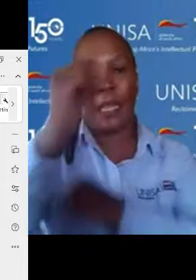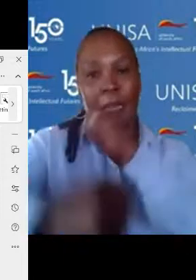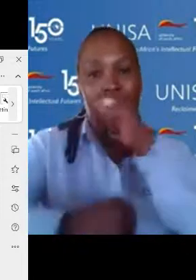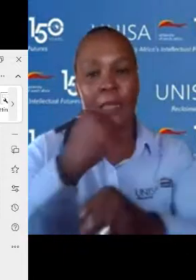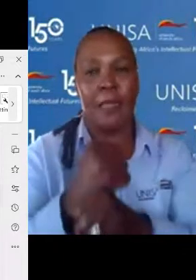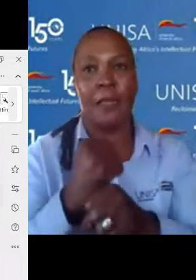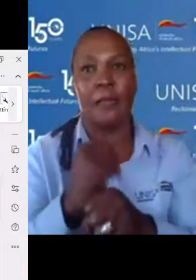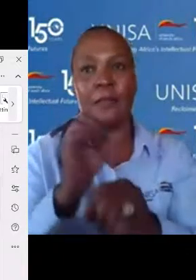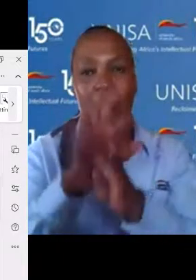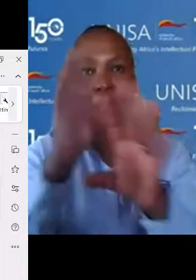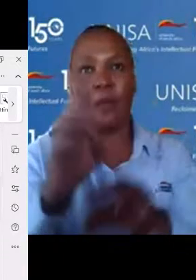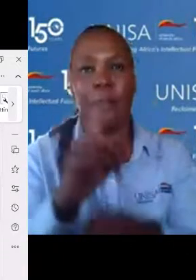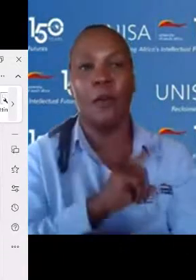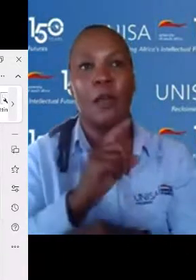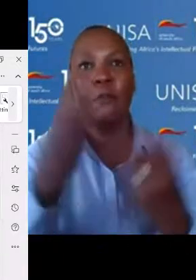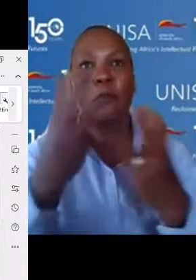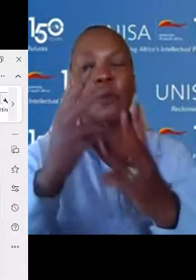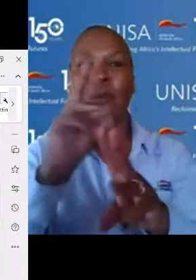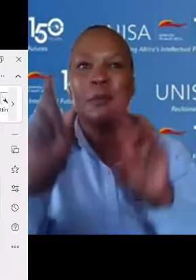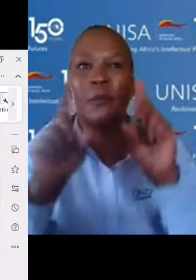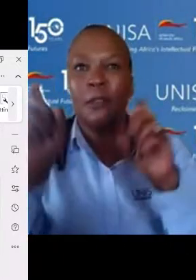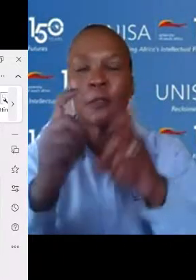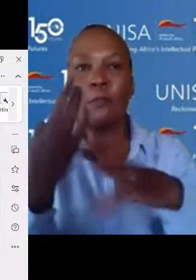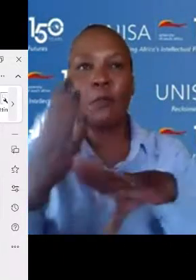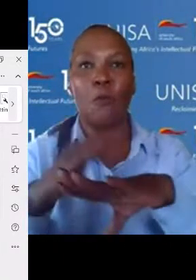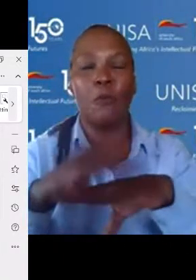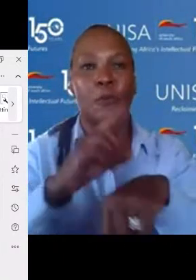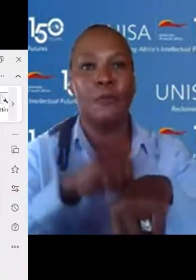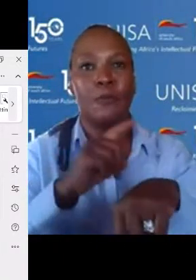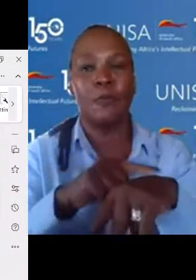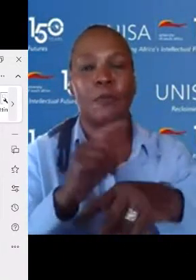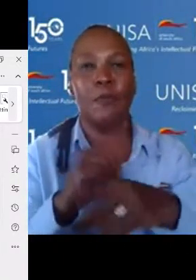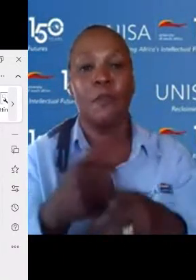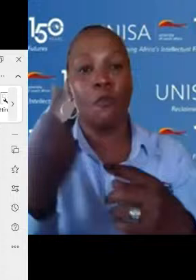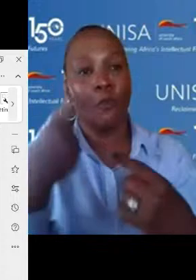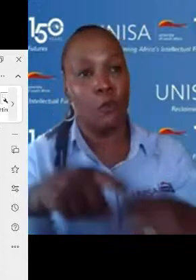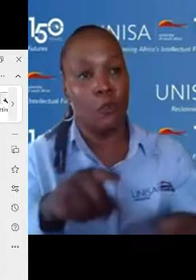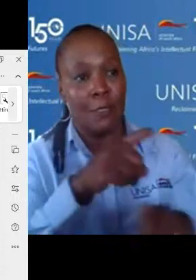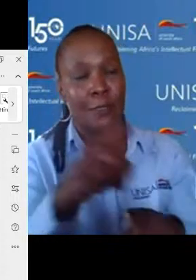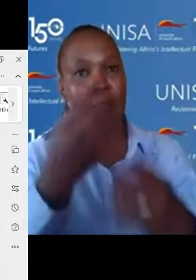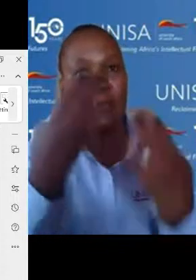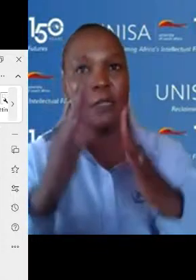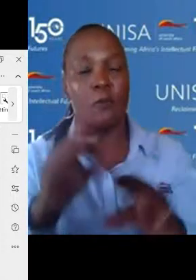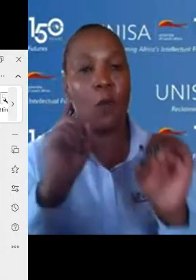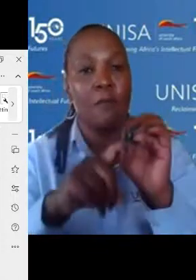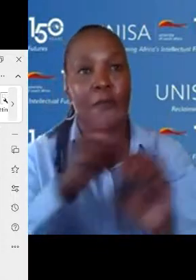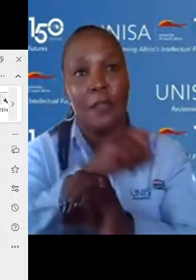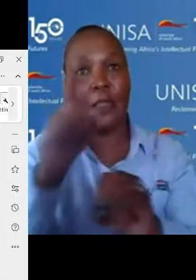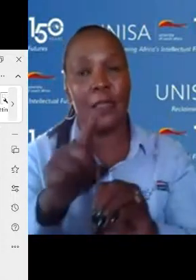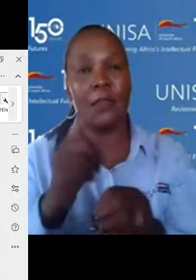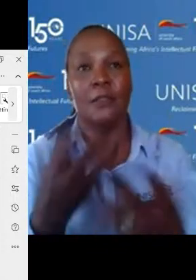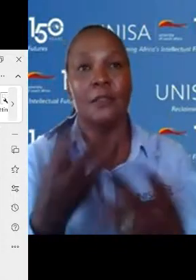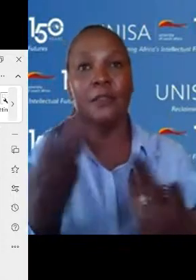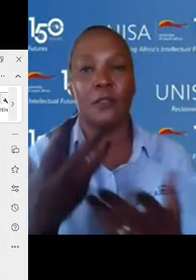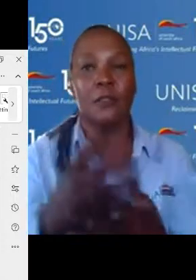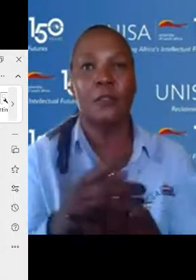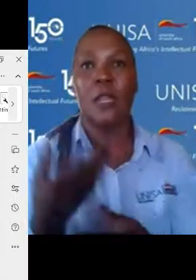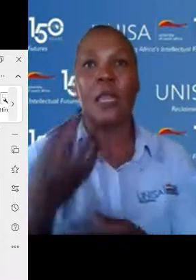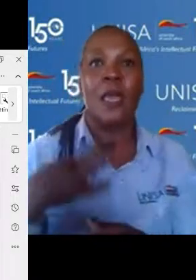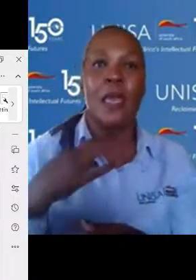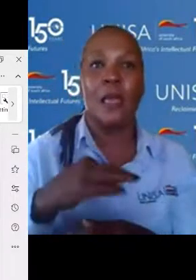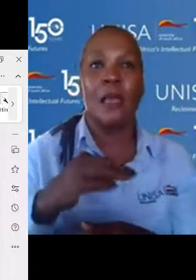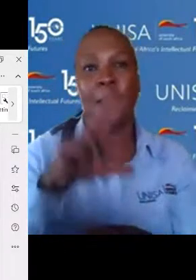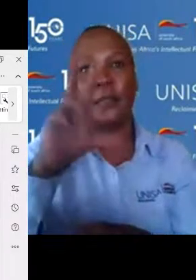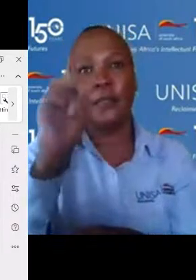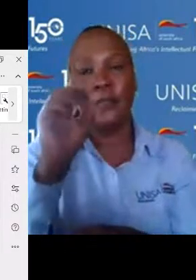asking about it on the chat. In order for the students to qualify, they should earn not more than 80,000 per